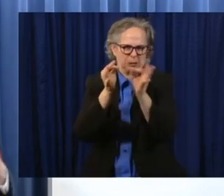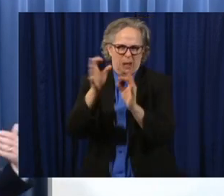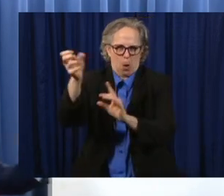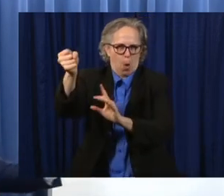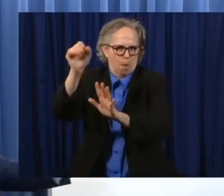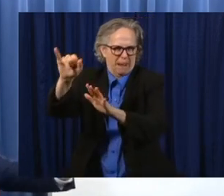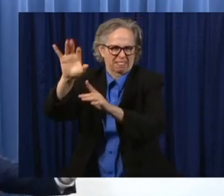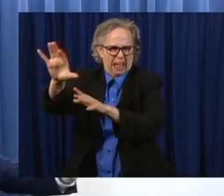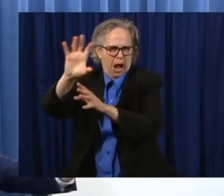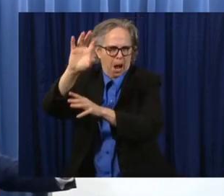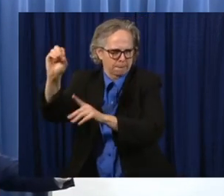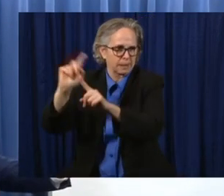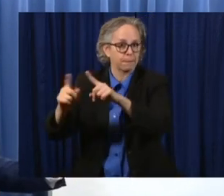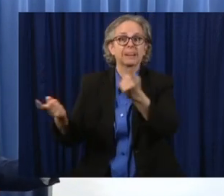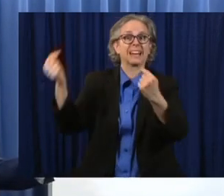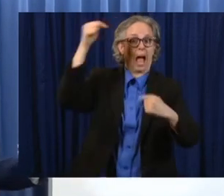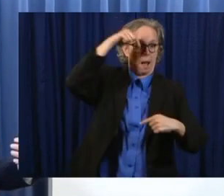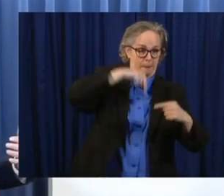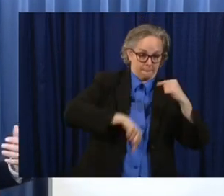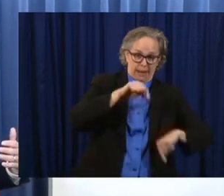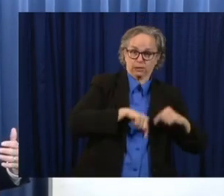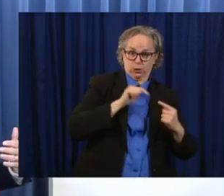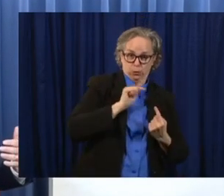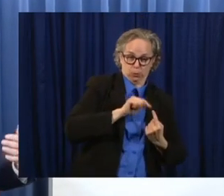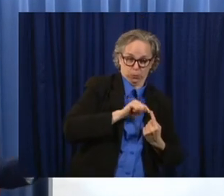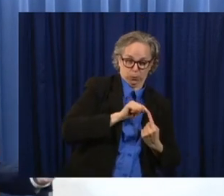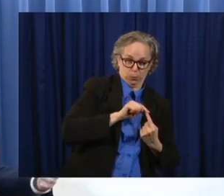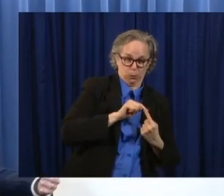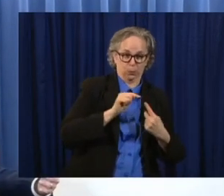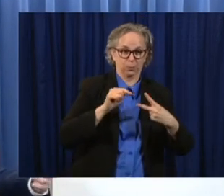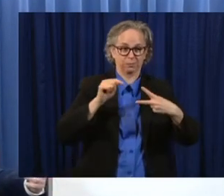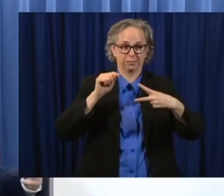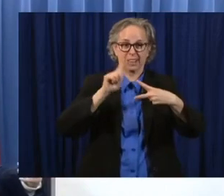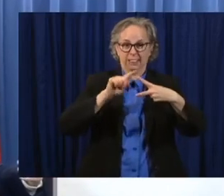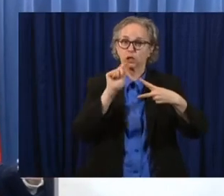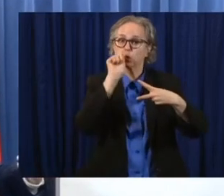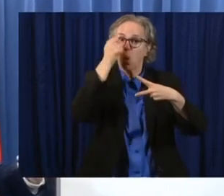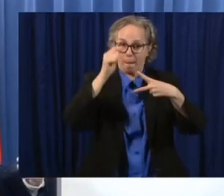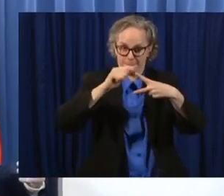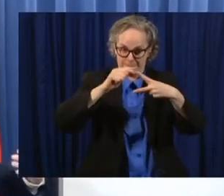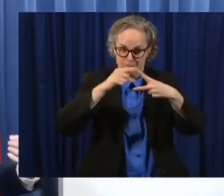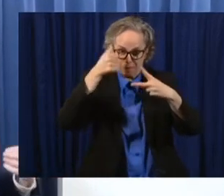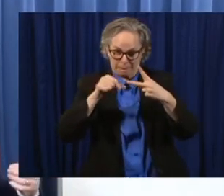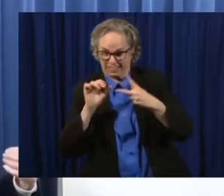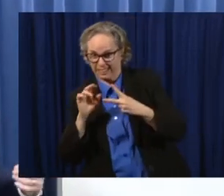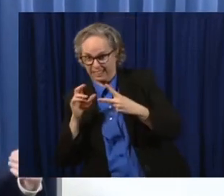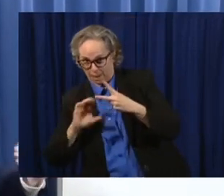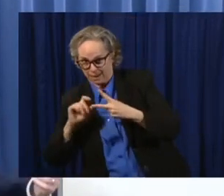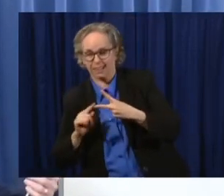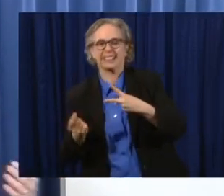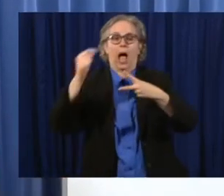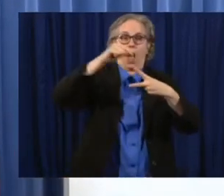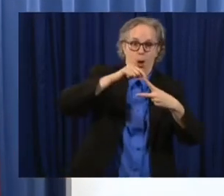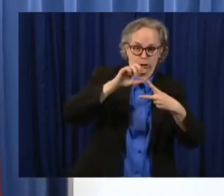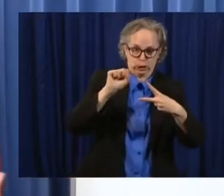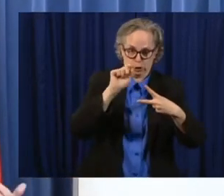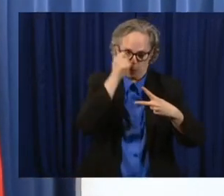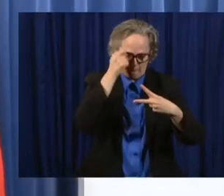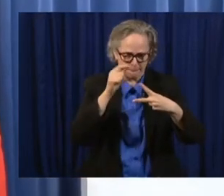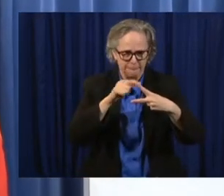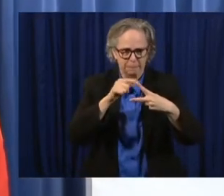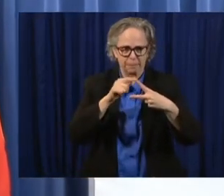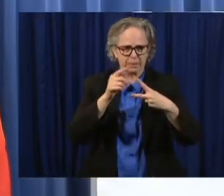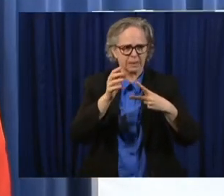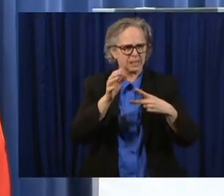other end of this, at the beginning, and that is the necessity to have swabs, and swabs that are the special kind of swabs that are